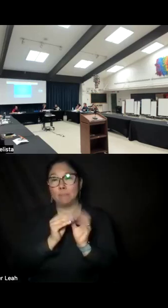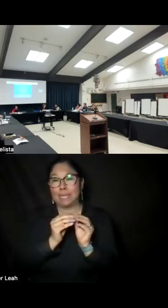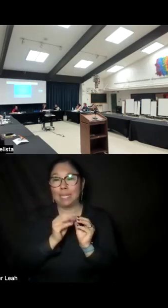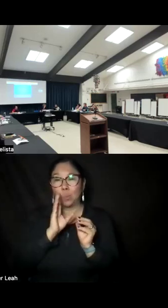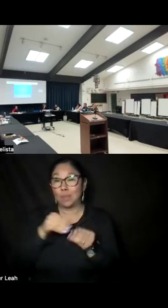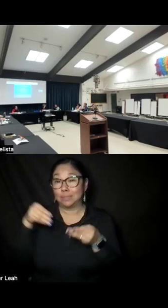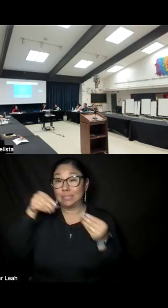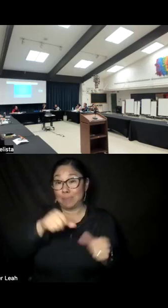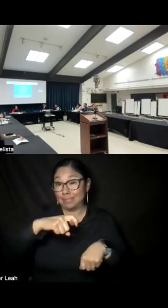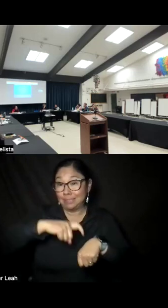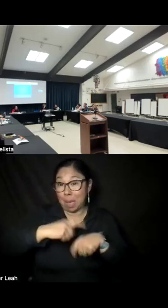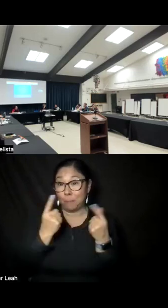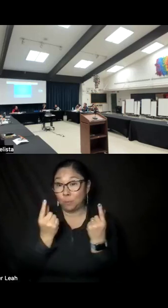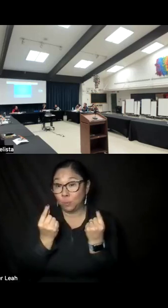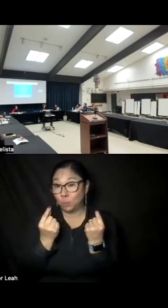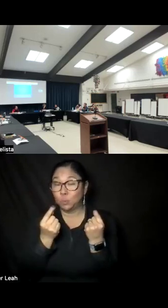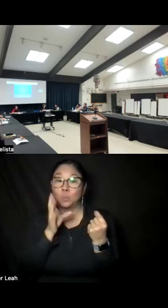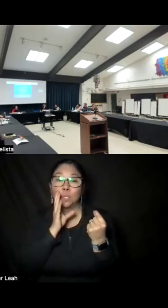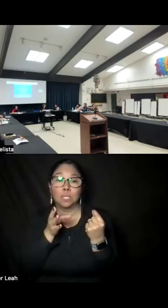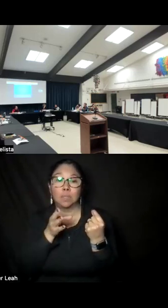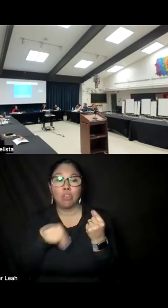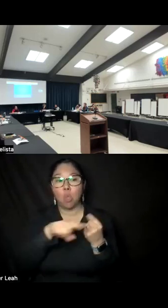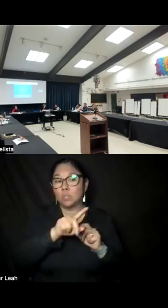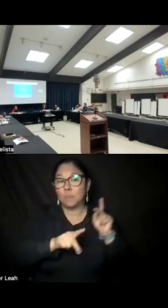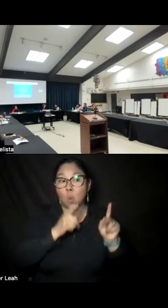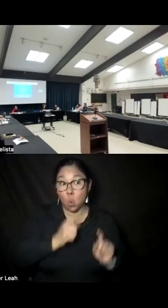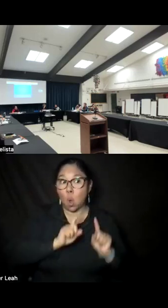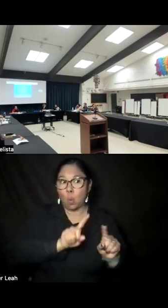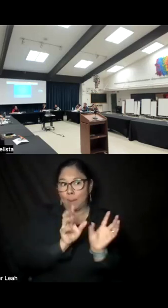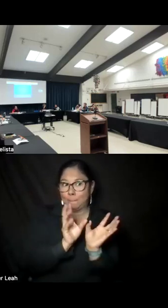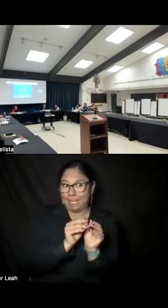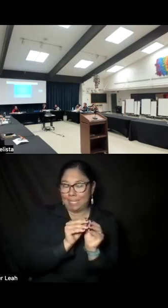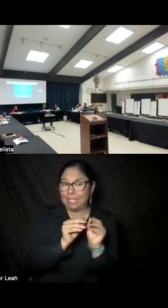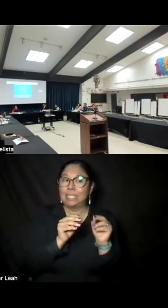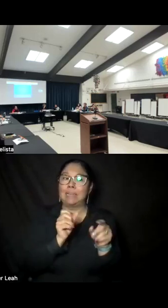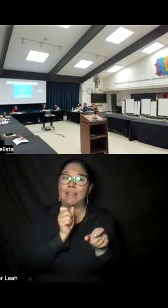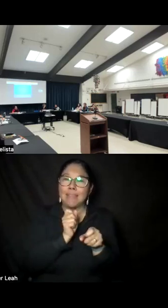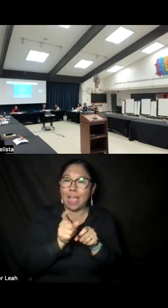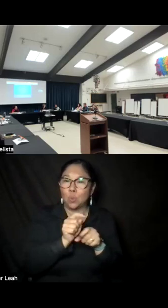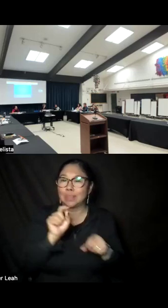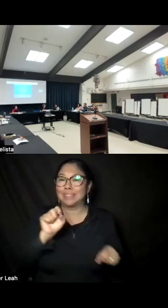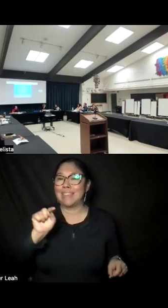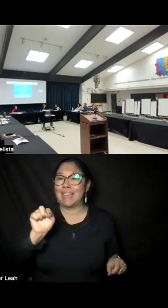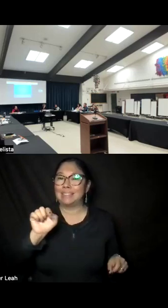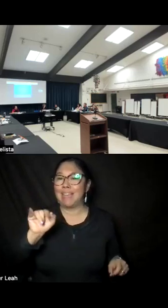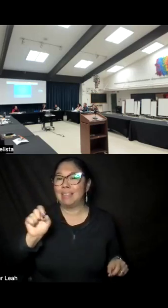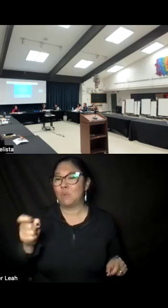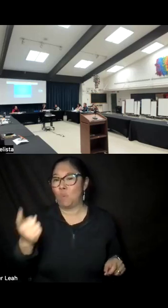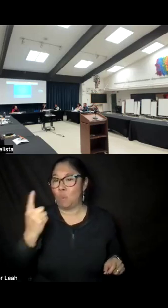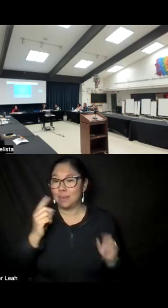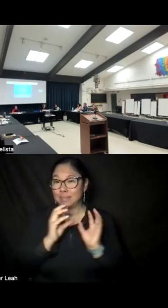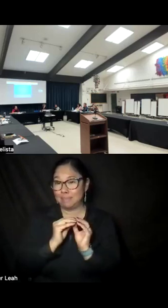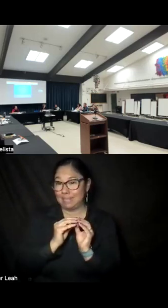spent with those folks that attend, I think everybody here did, the annual Title I meeting. Part